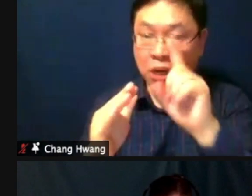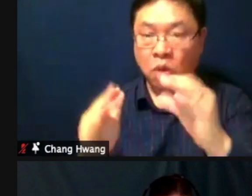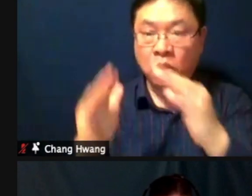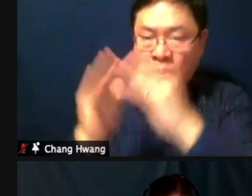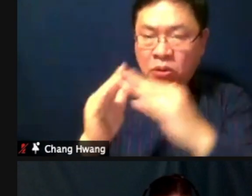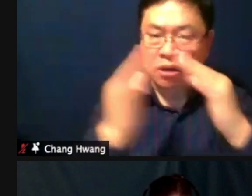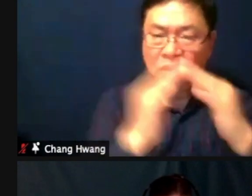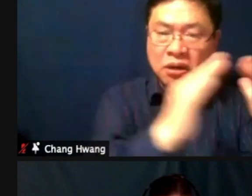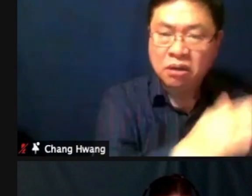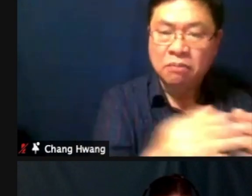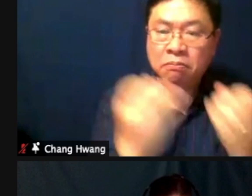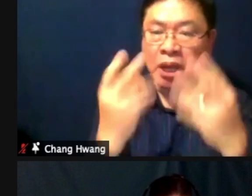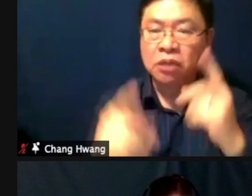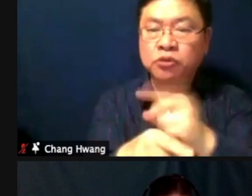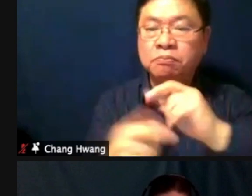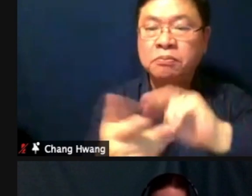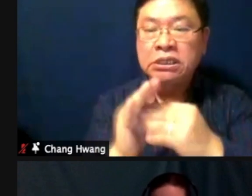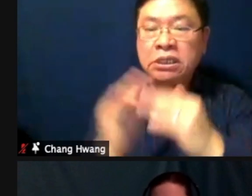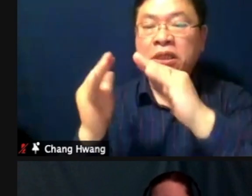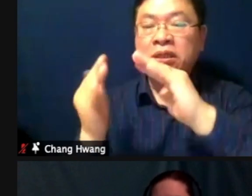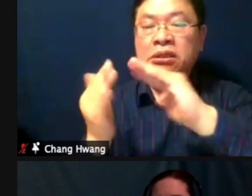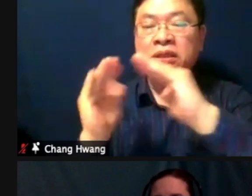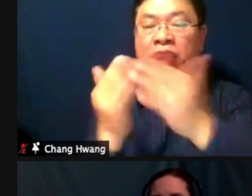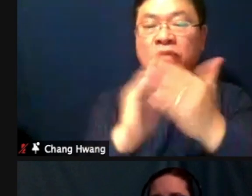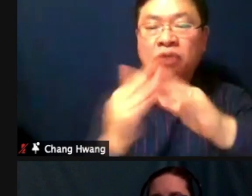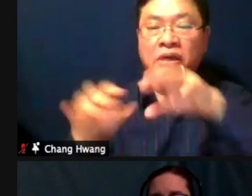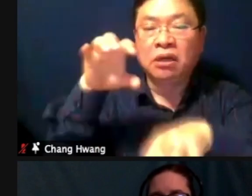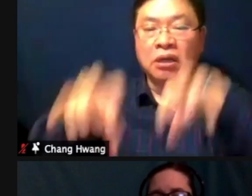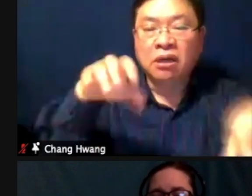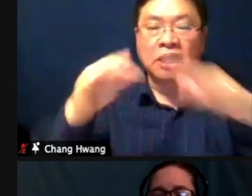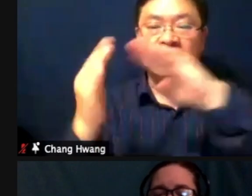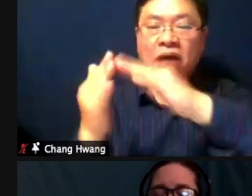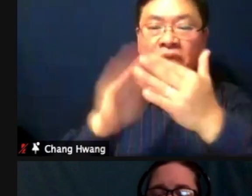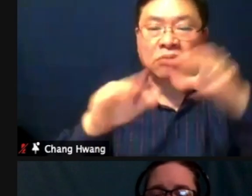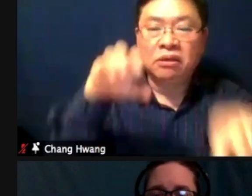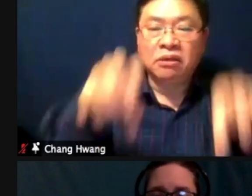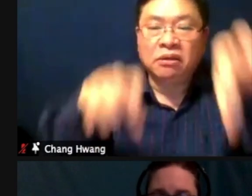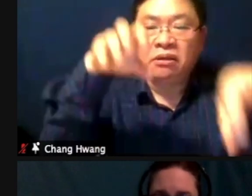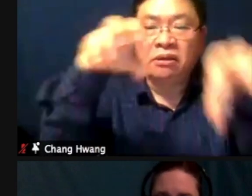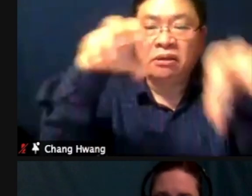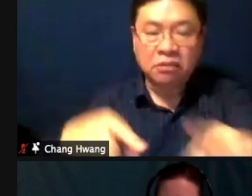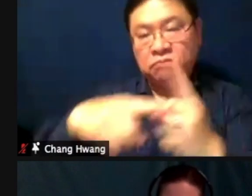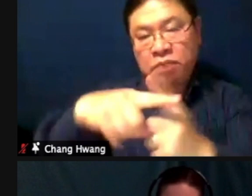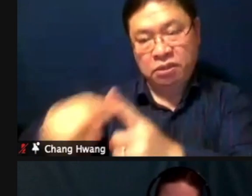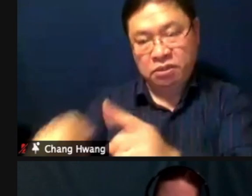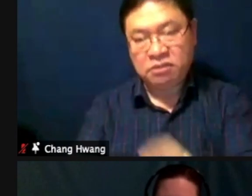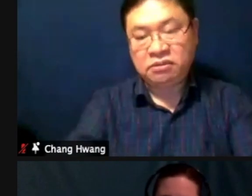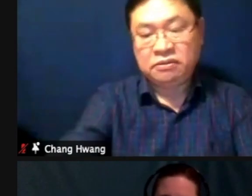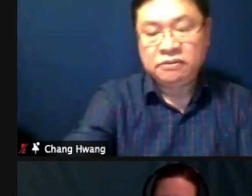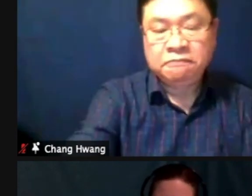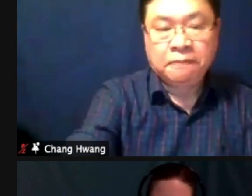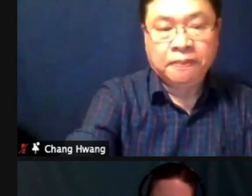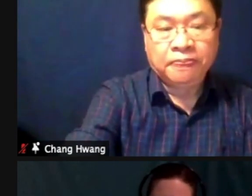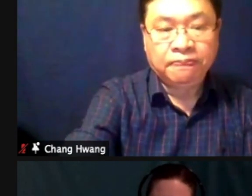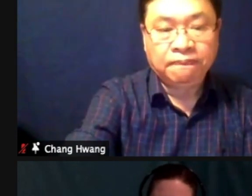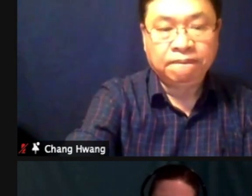word. Now, if you see the pluses after the brackets, that shows that a sign gets repeated. For example, towns, say there are many towns or there are